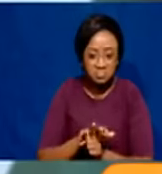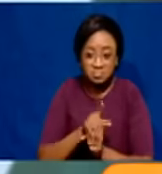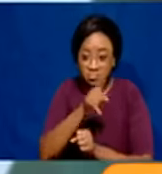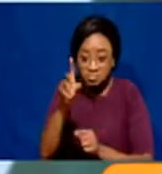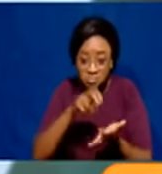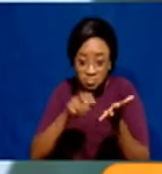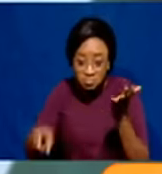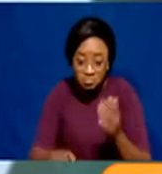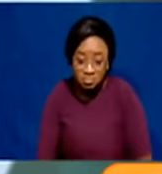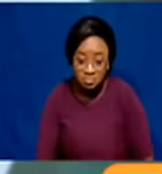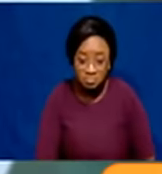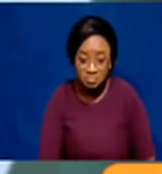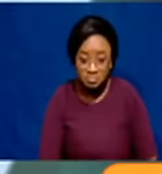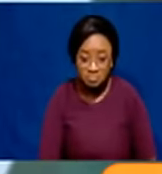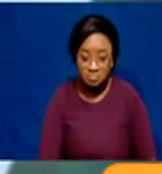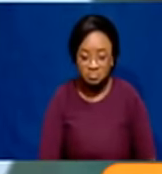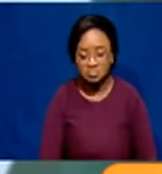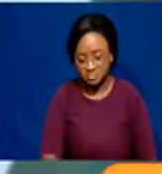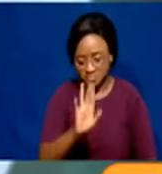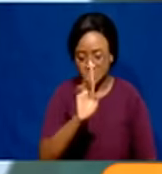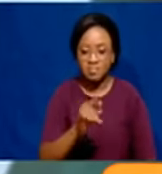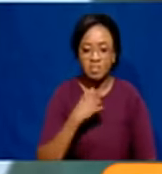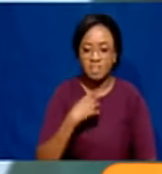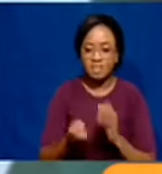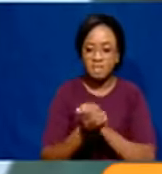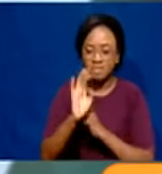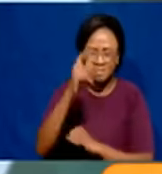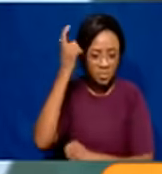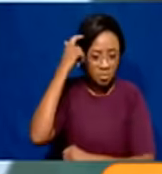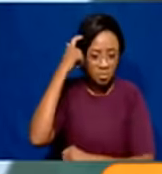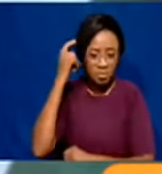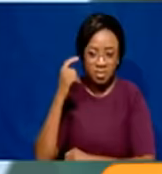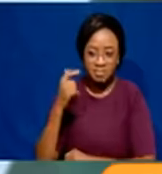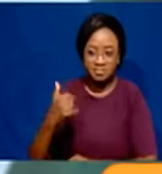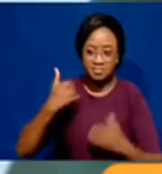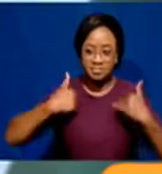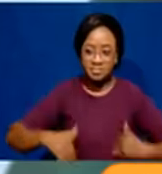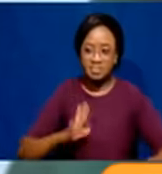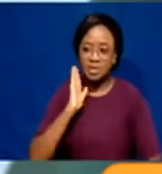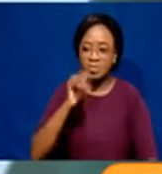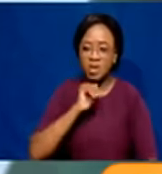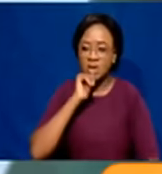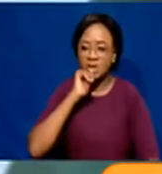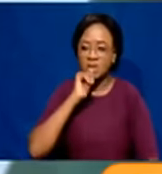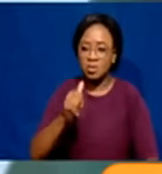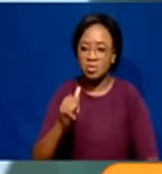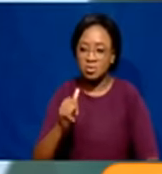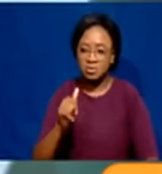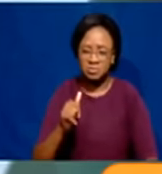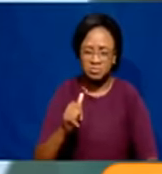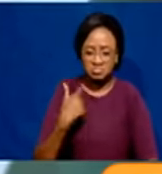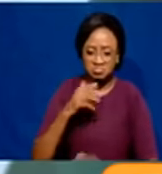resigned? Well, let me take you down memory lane. You remember terms like, I will not resign. Who is my